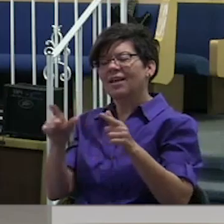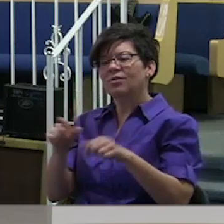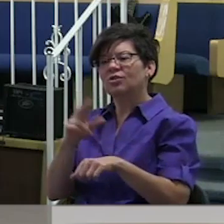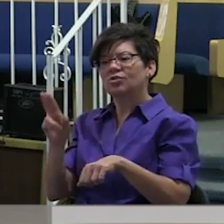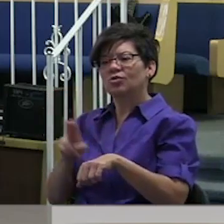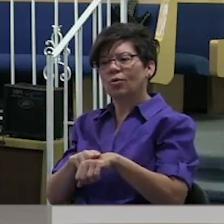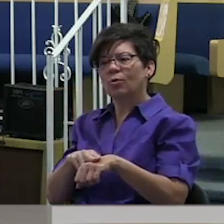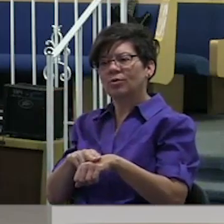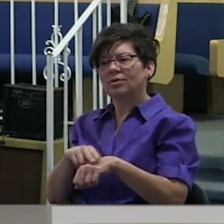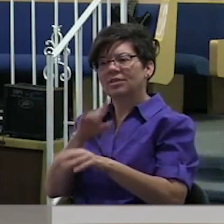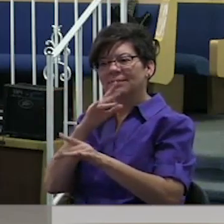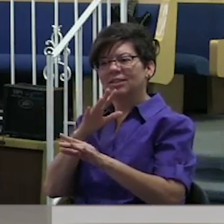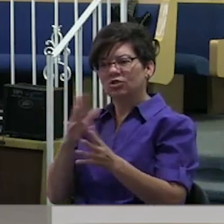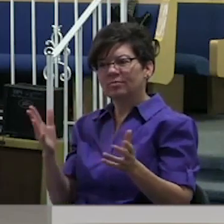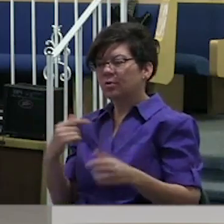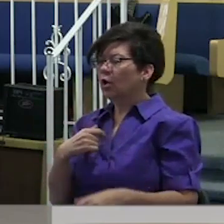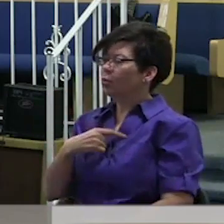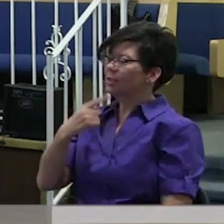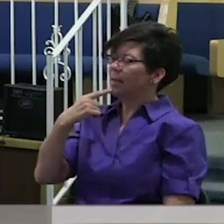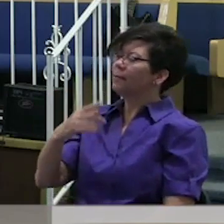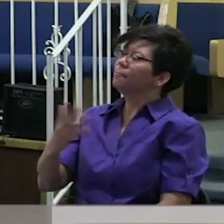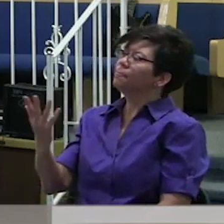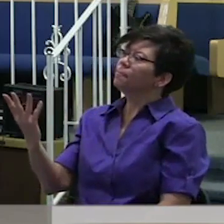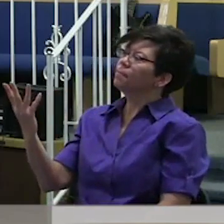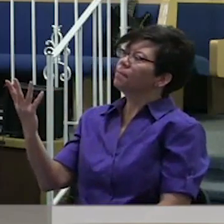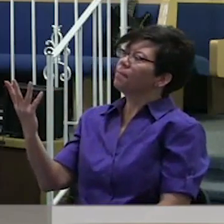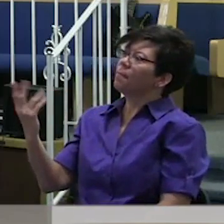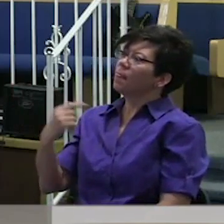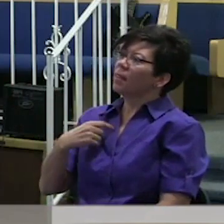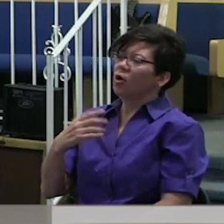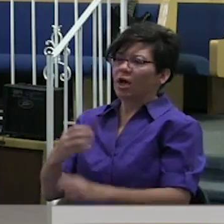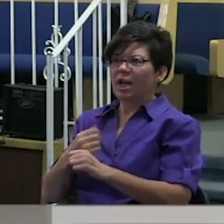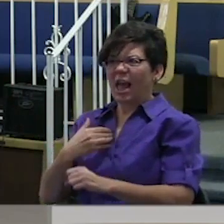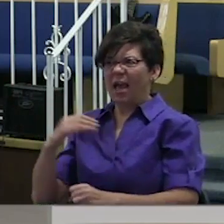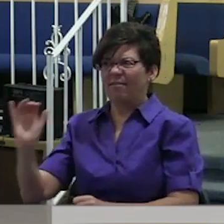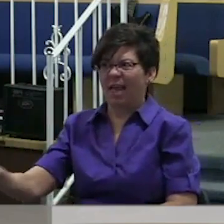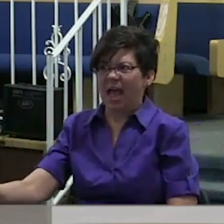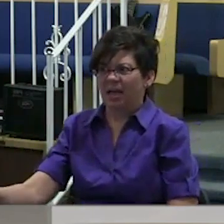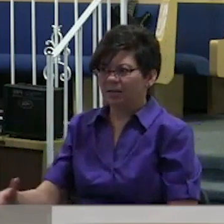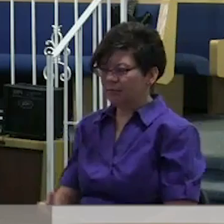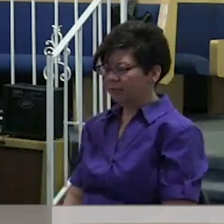ordinary speech. We'll say, oh, I gotta have that.